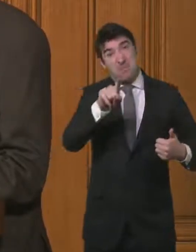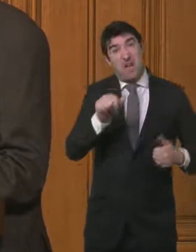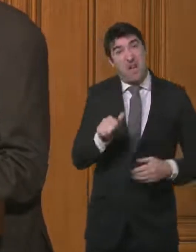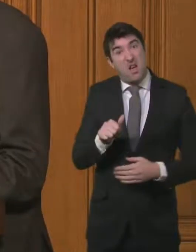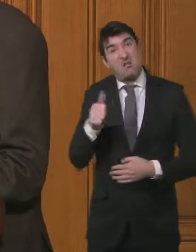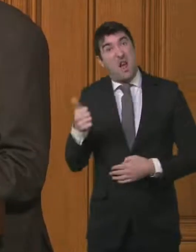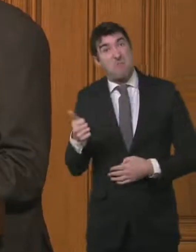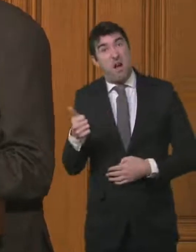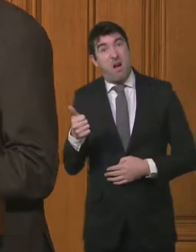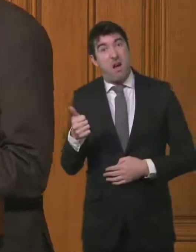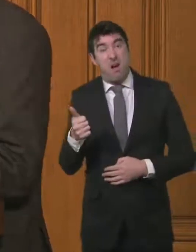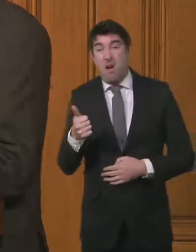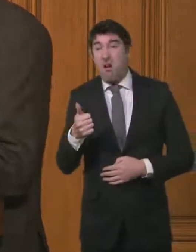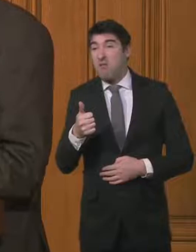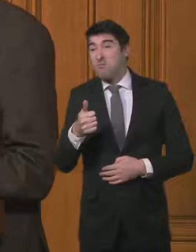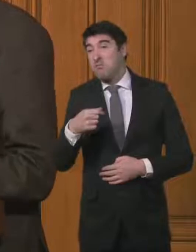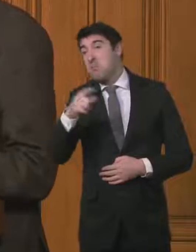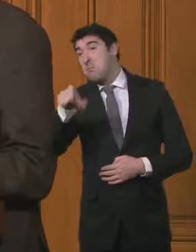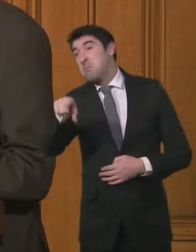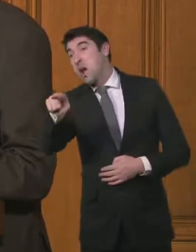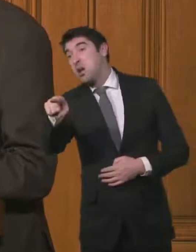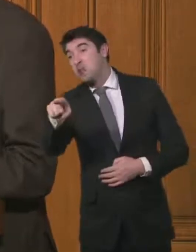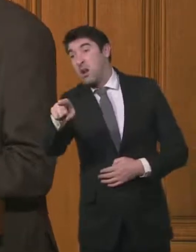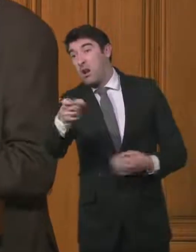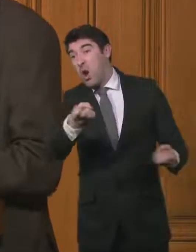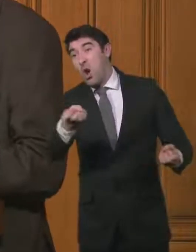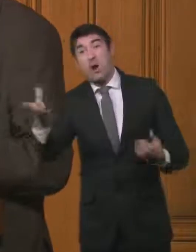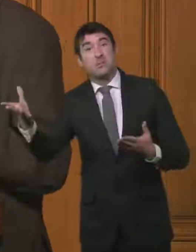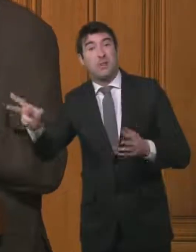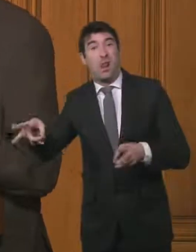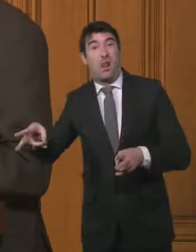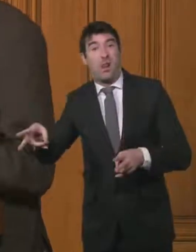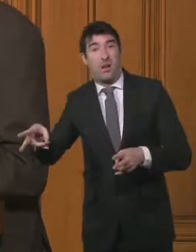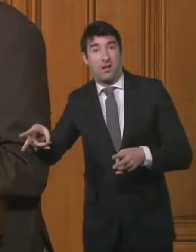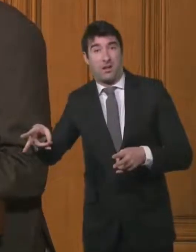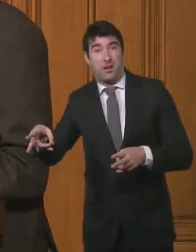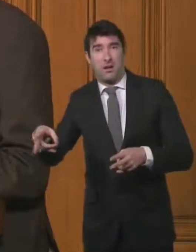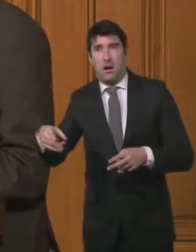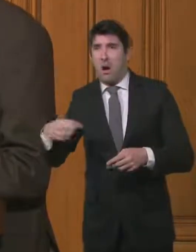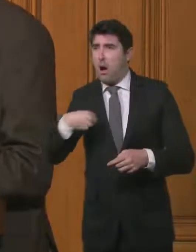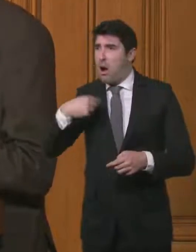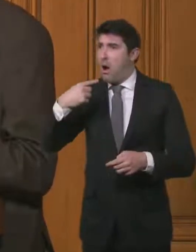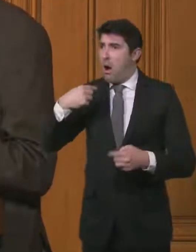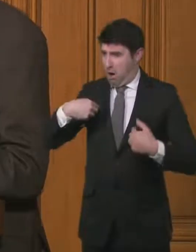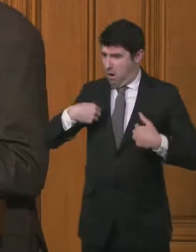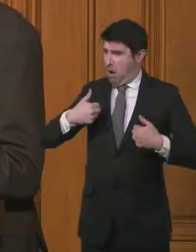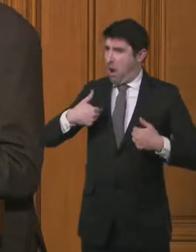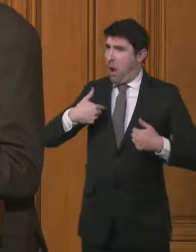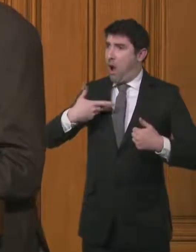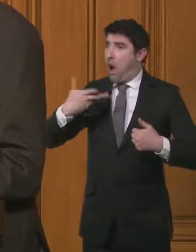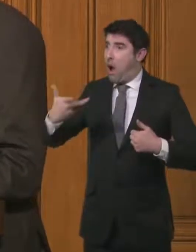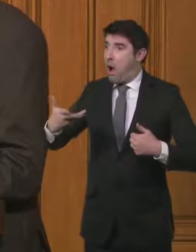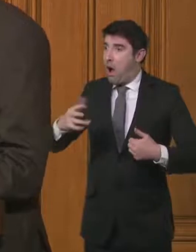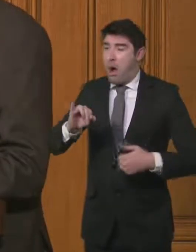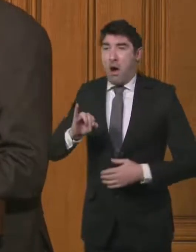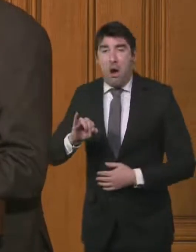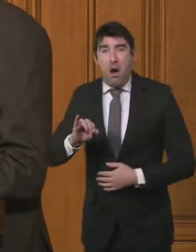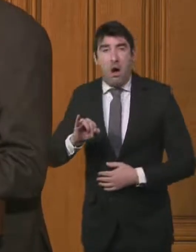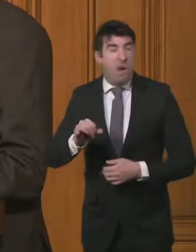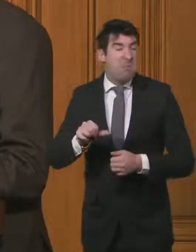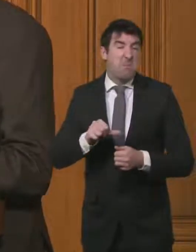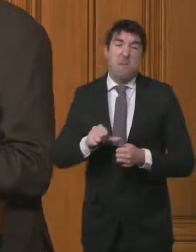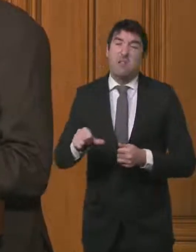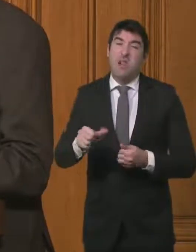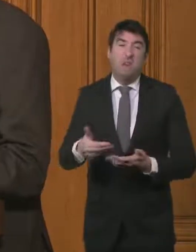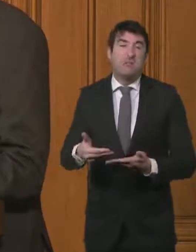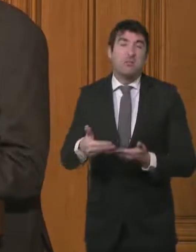save somebody's life. That's been the case throughout this pandemic, and it's really, really the case this period at the end of the year